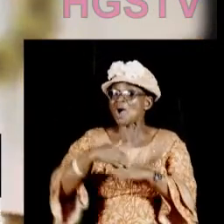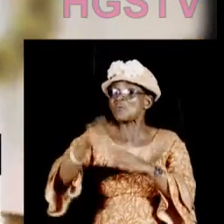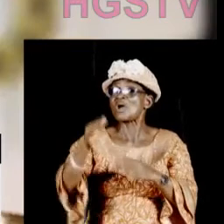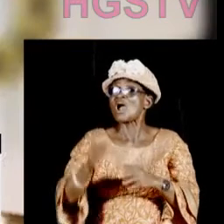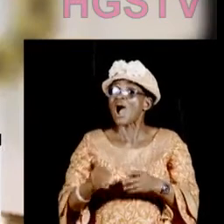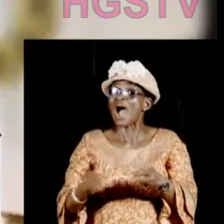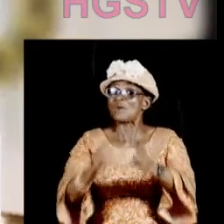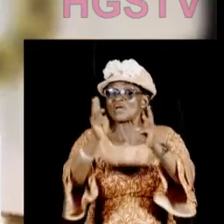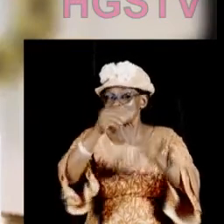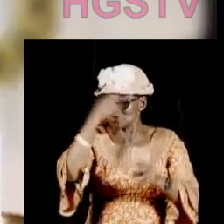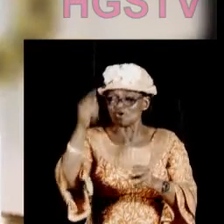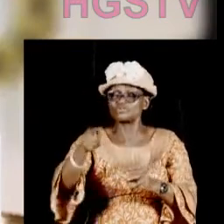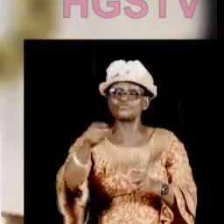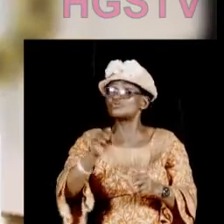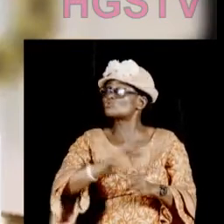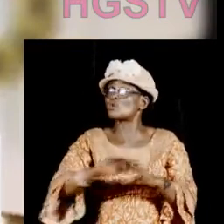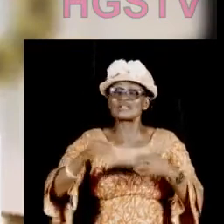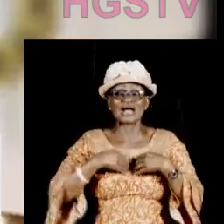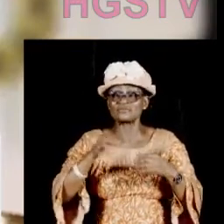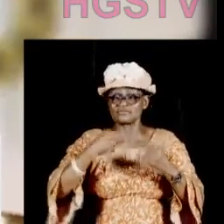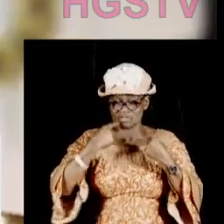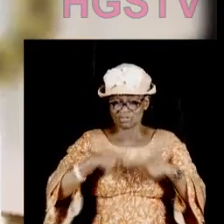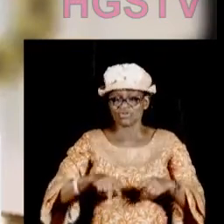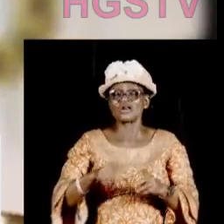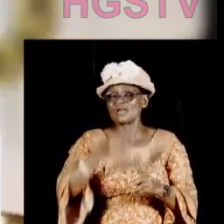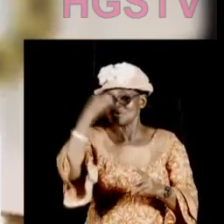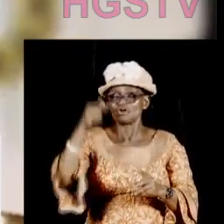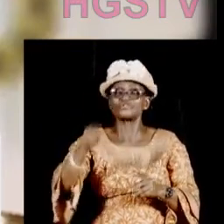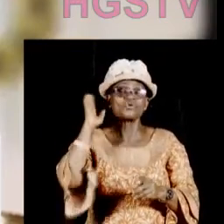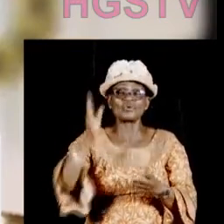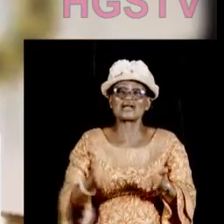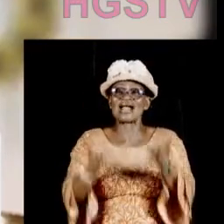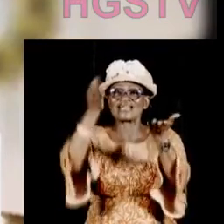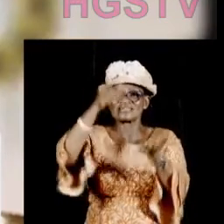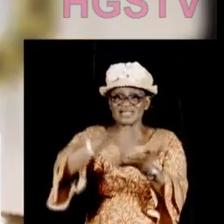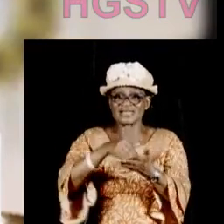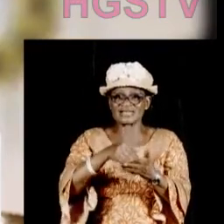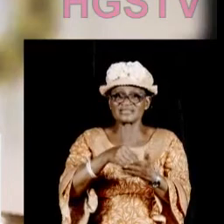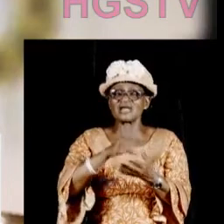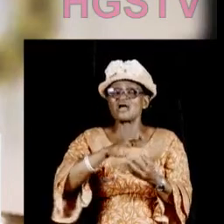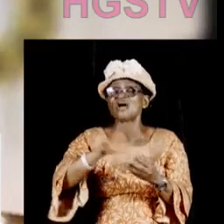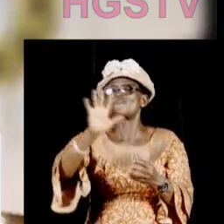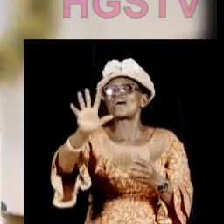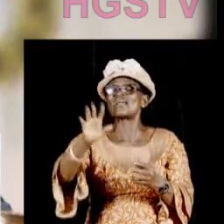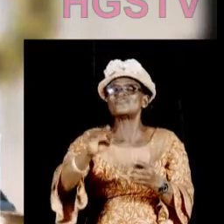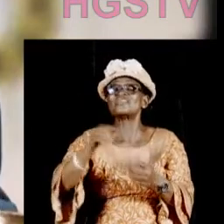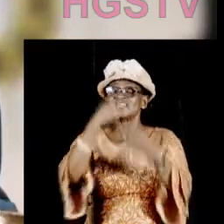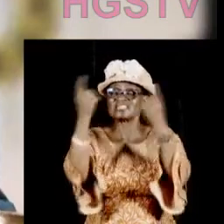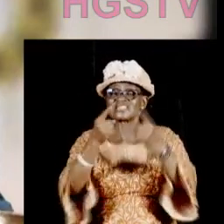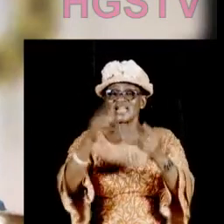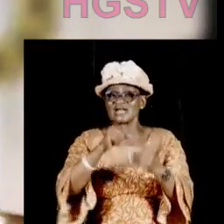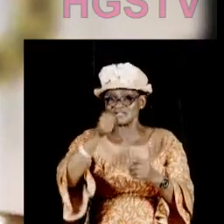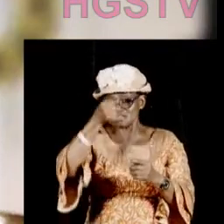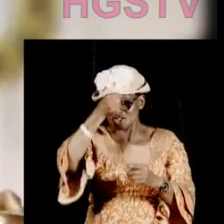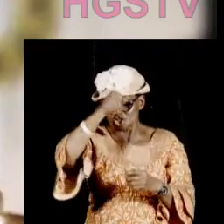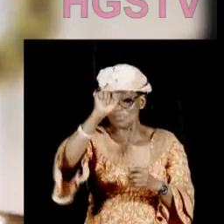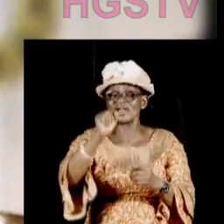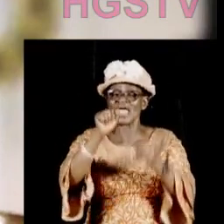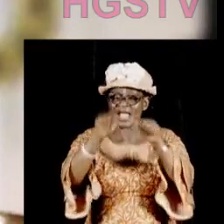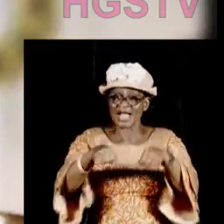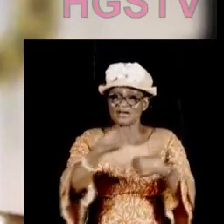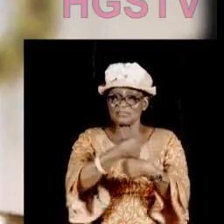will rise again. Number 5, sin and disobedience can make one to fall. In 1 Samuel